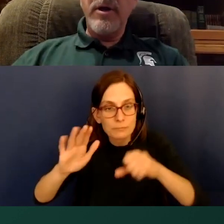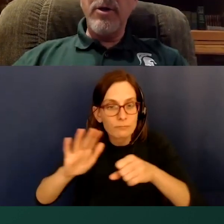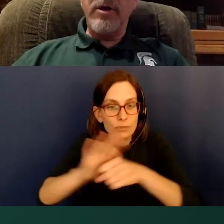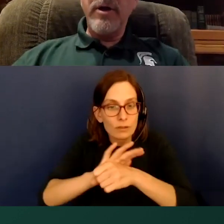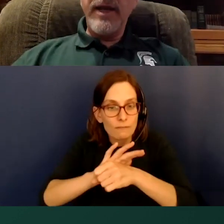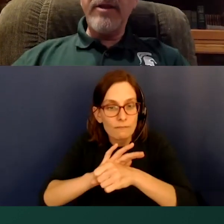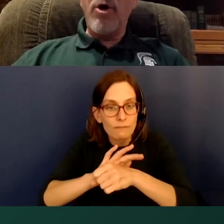cycle, look, it's gone.